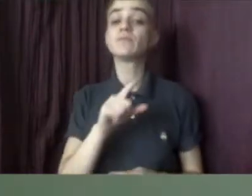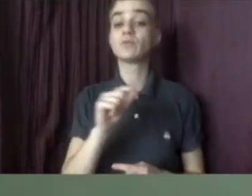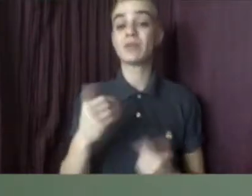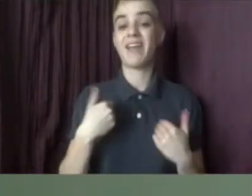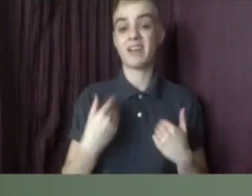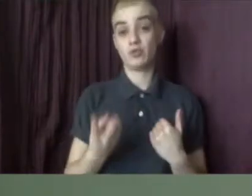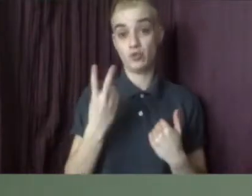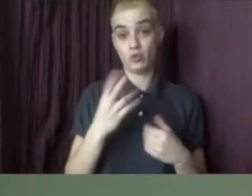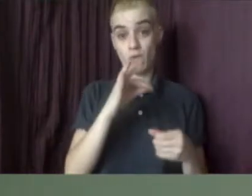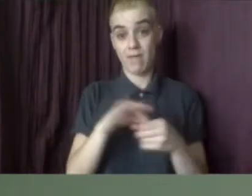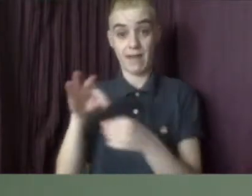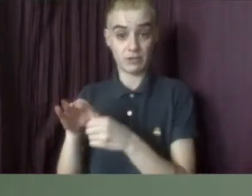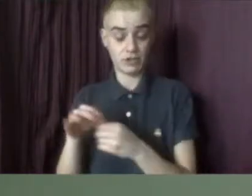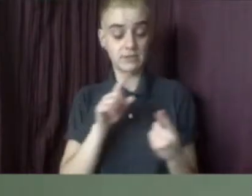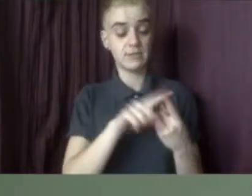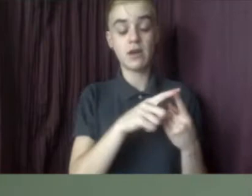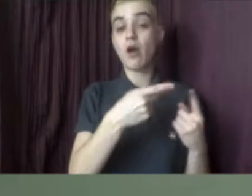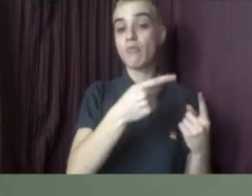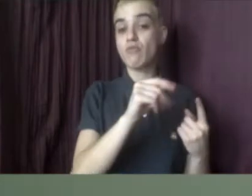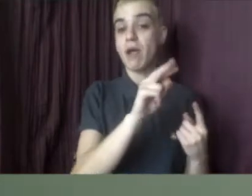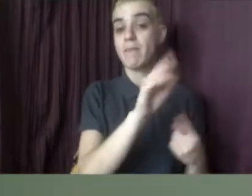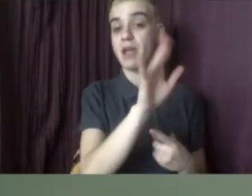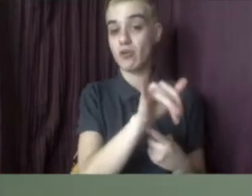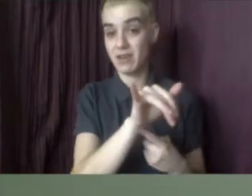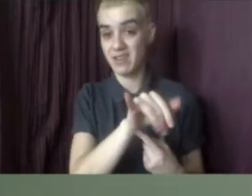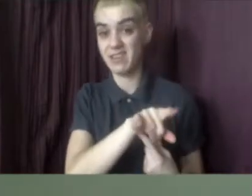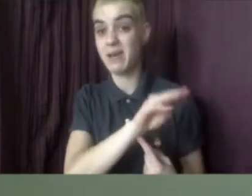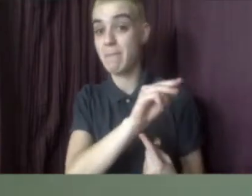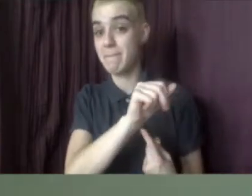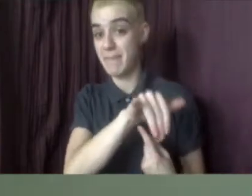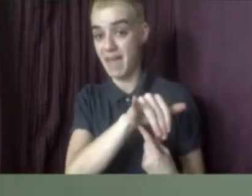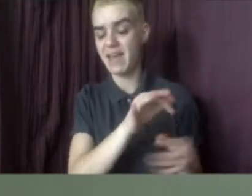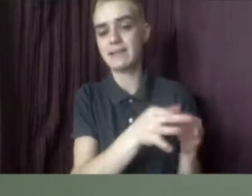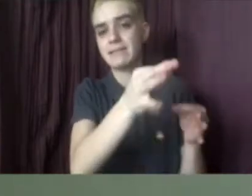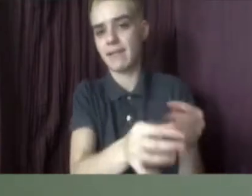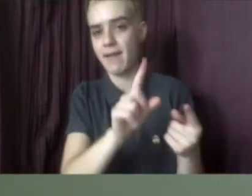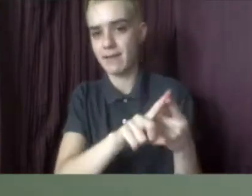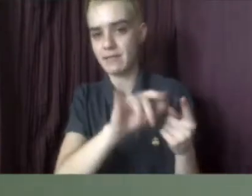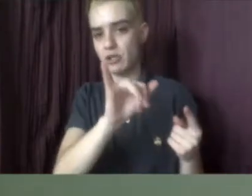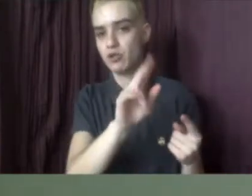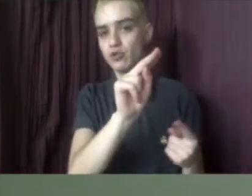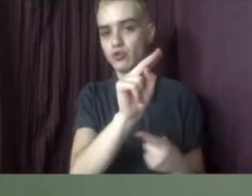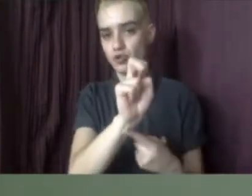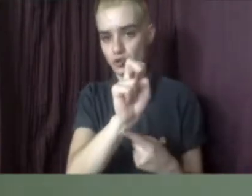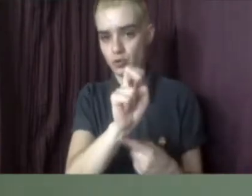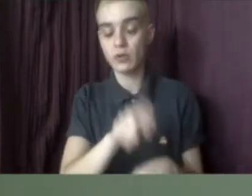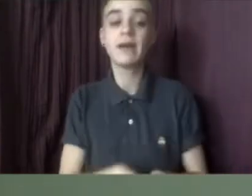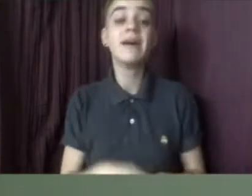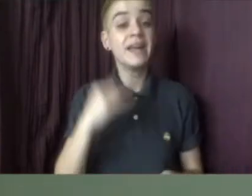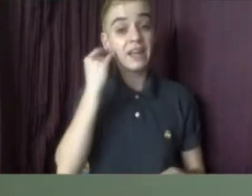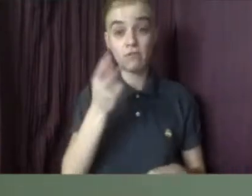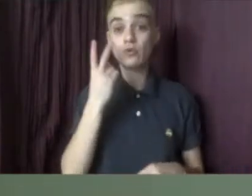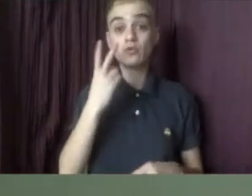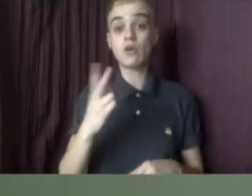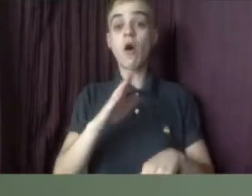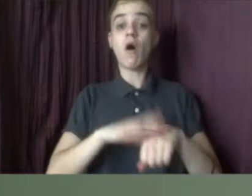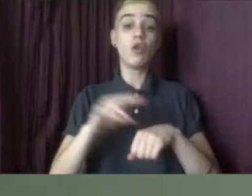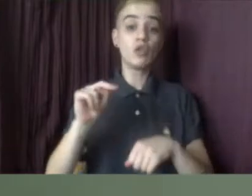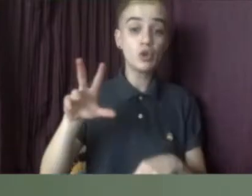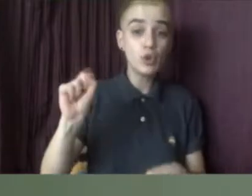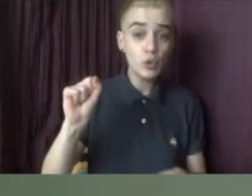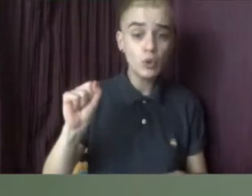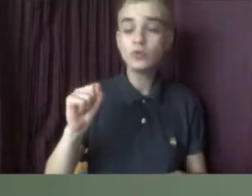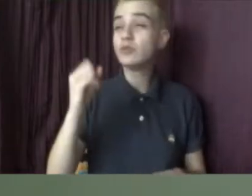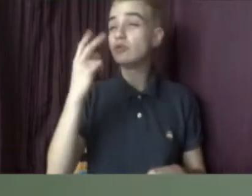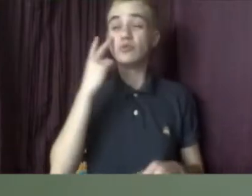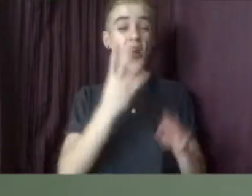hour long lines, that happened in our June primary. Part of that was because of the pandemic, of course, and part of that